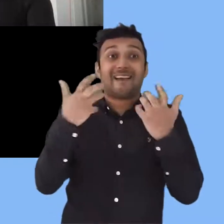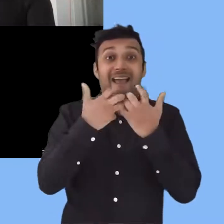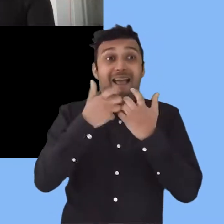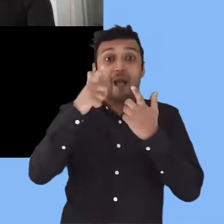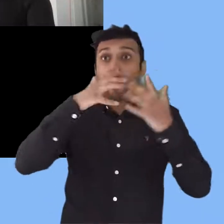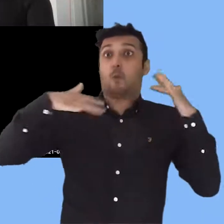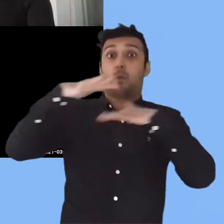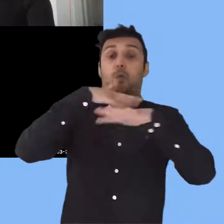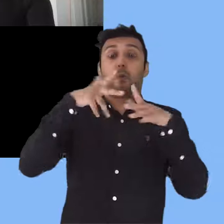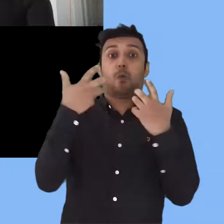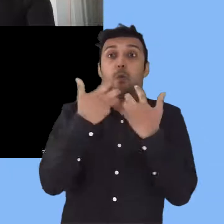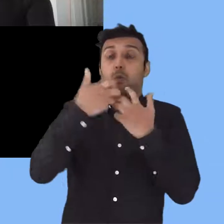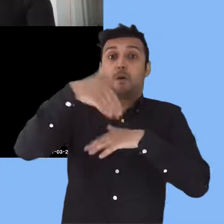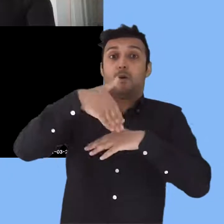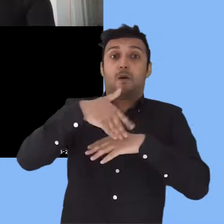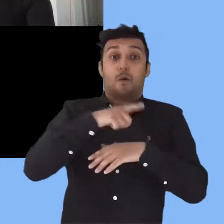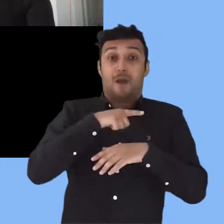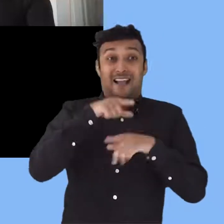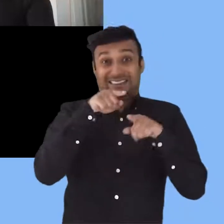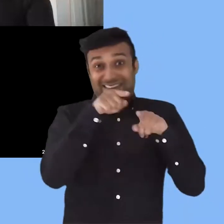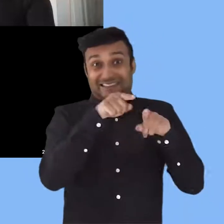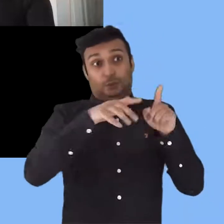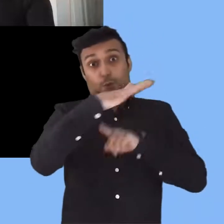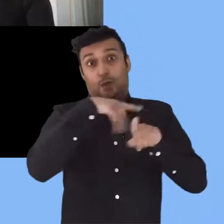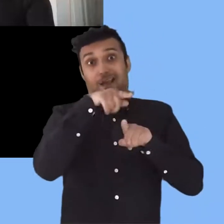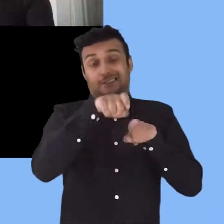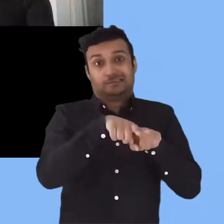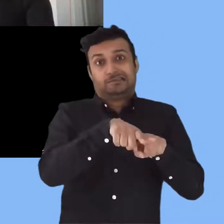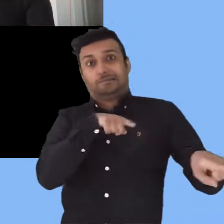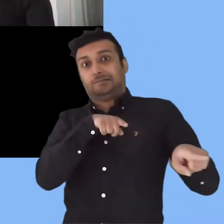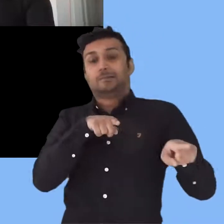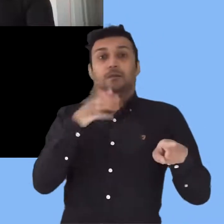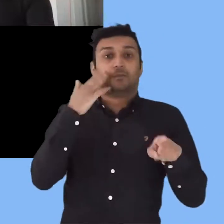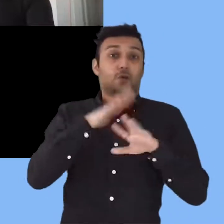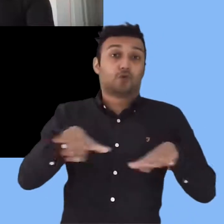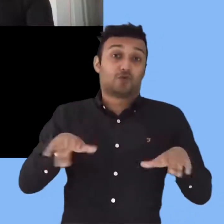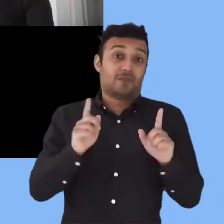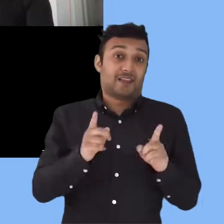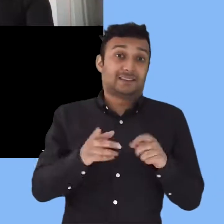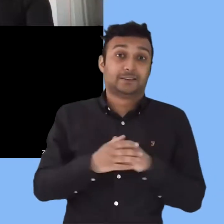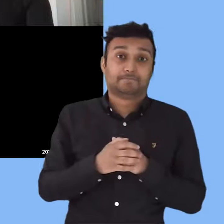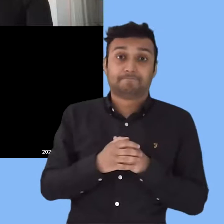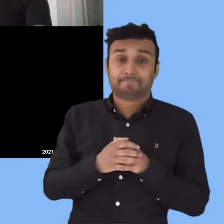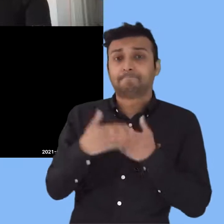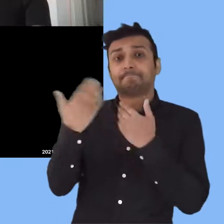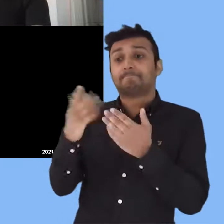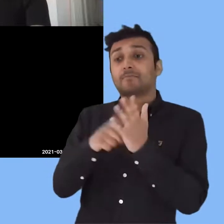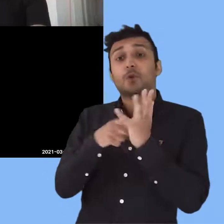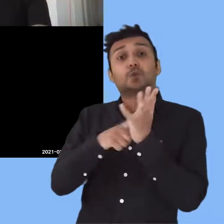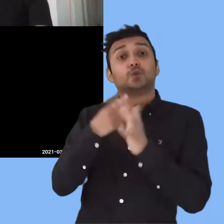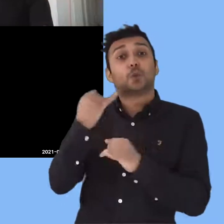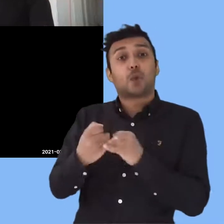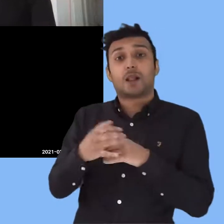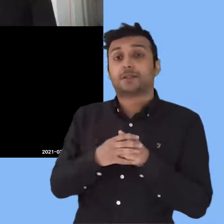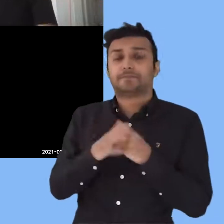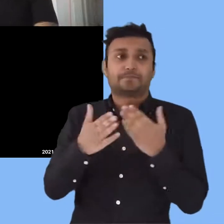are holding children back in society. Totally. Jules? Thank you. Thank you, Shaddai. I'm